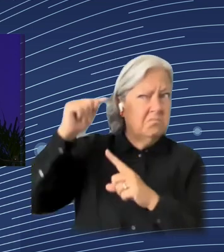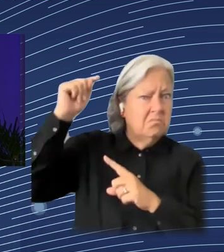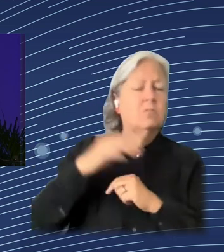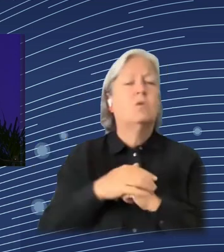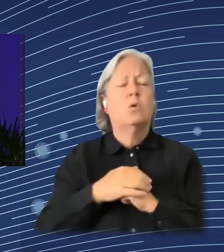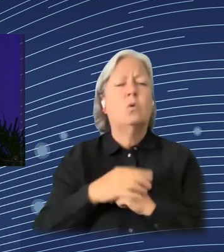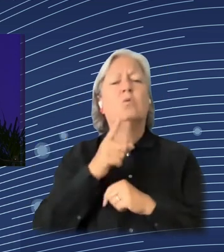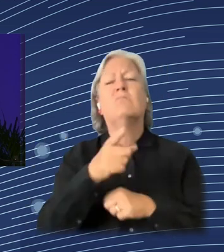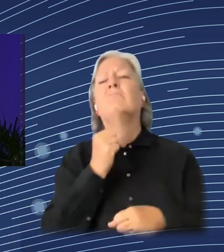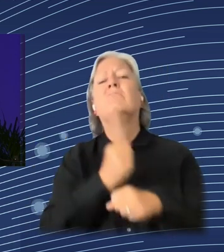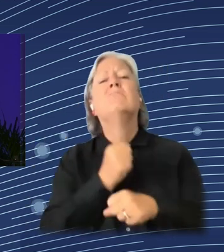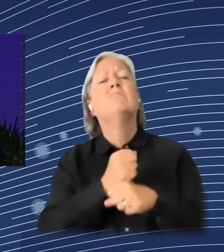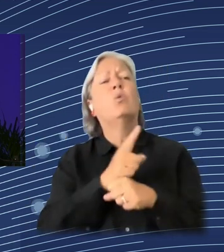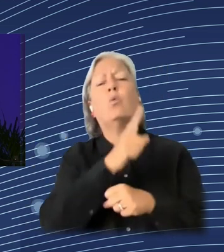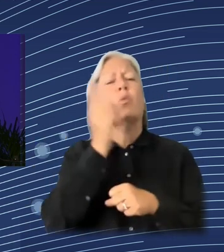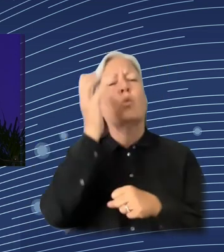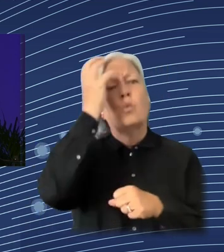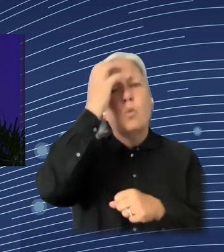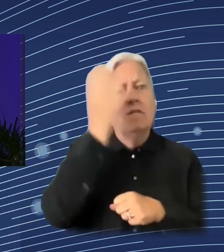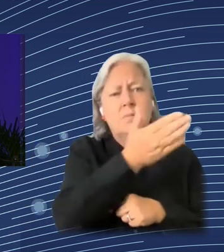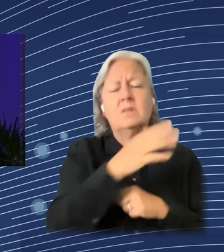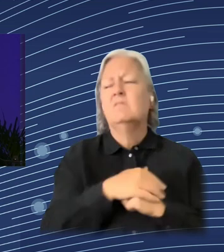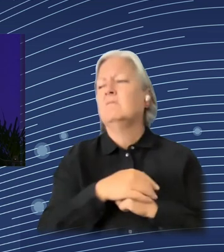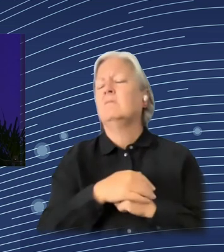service person, public administration,